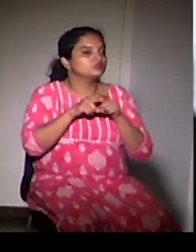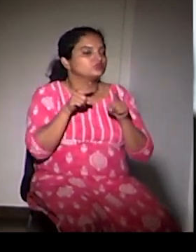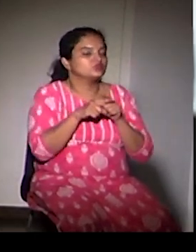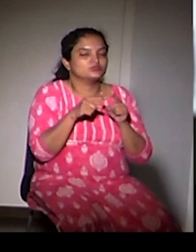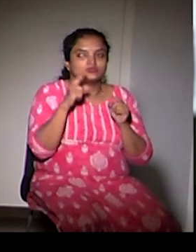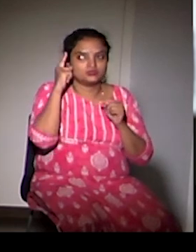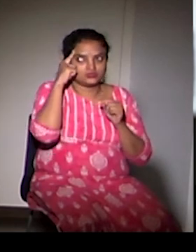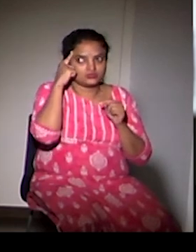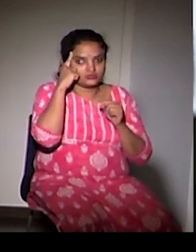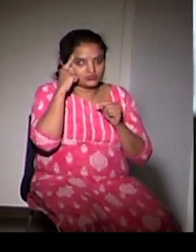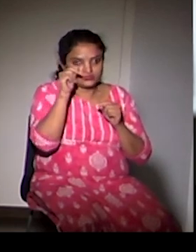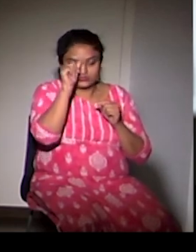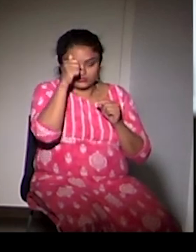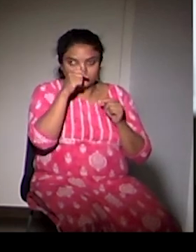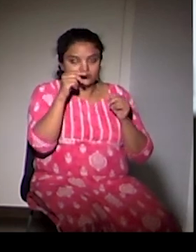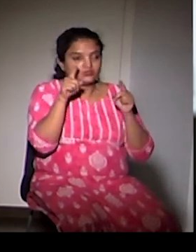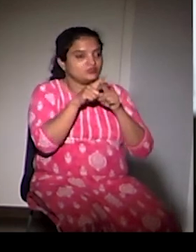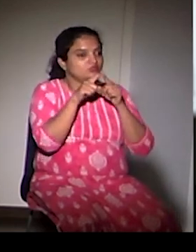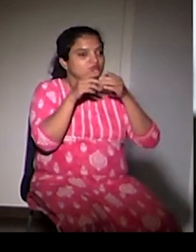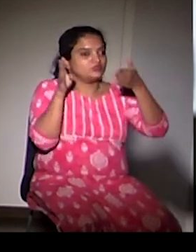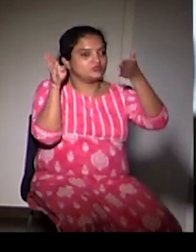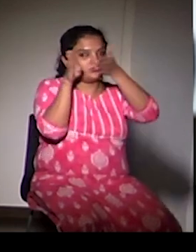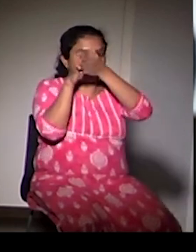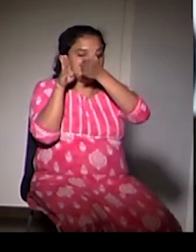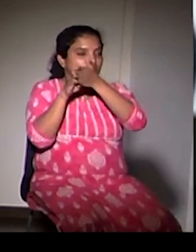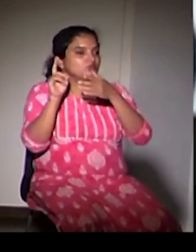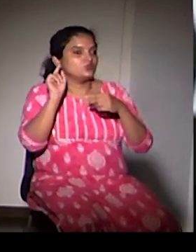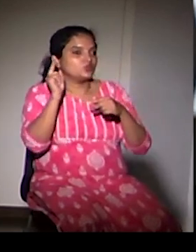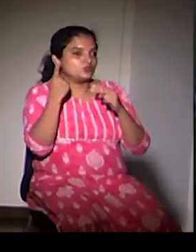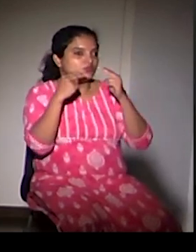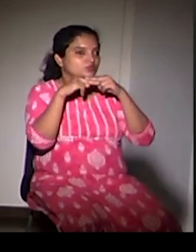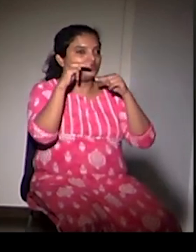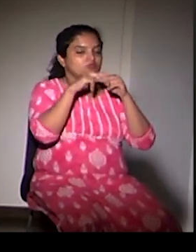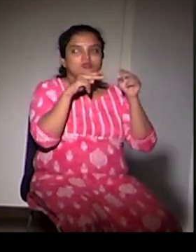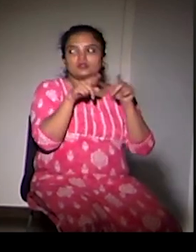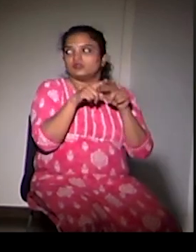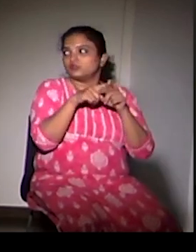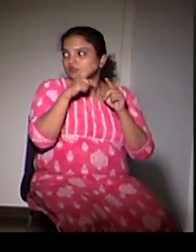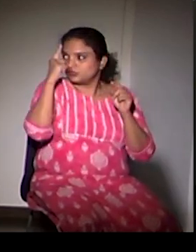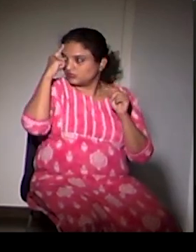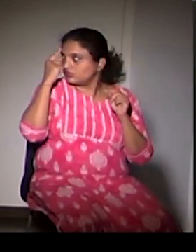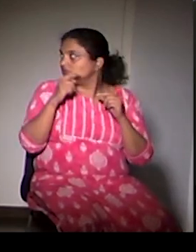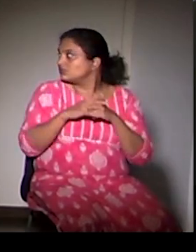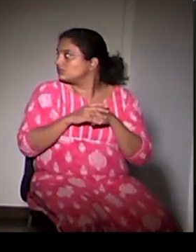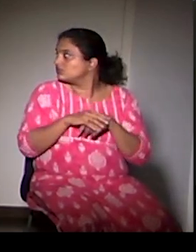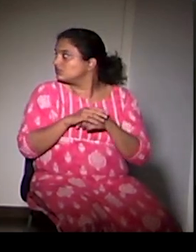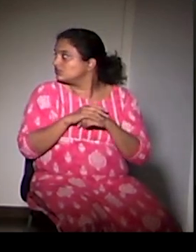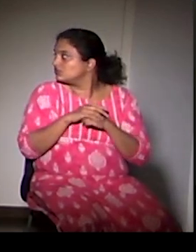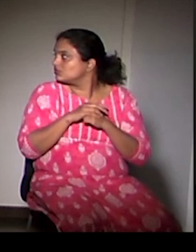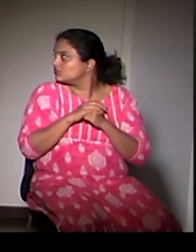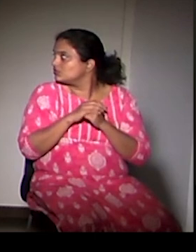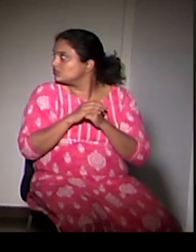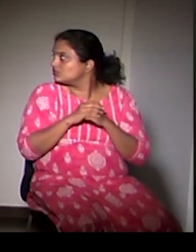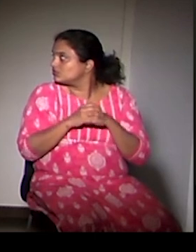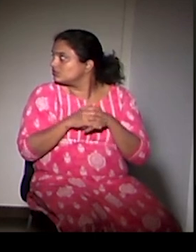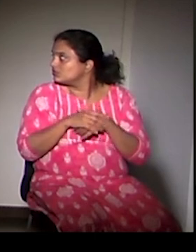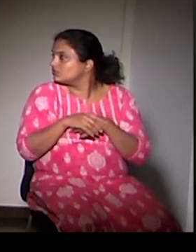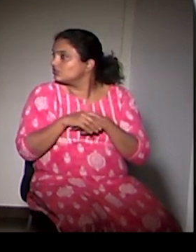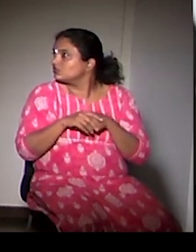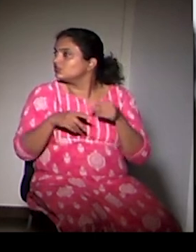about Indian tiles, this would be the first building they would think of. But